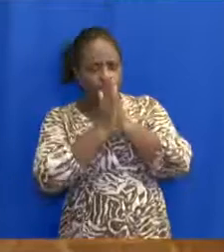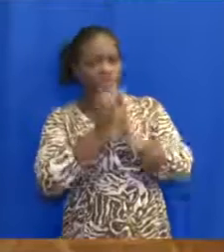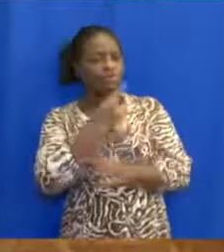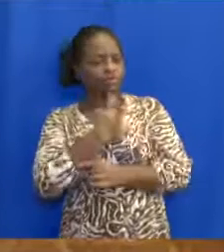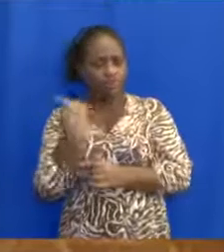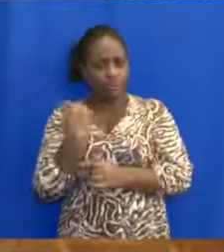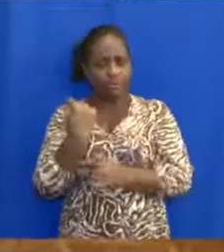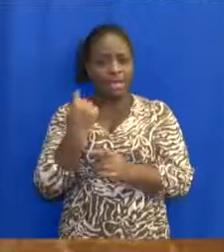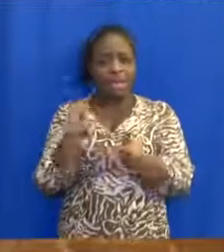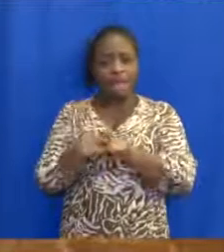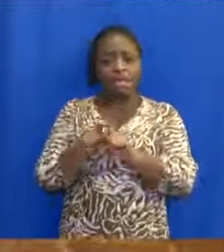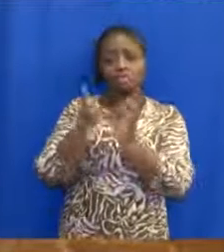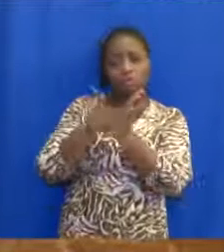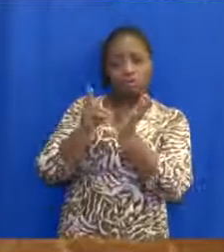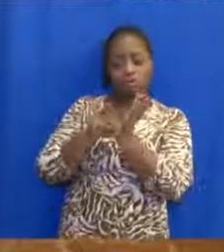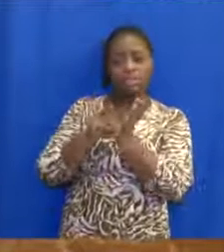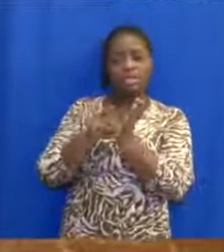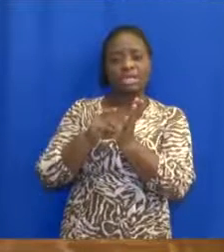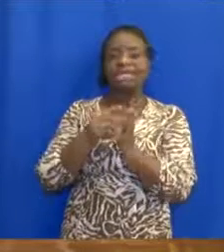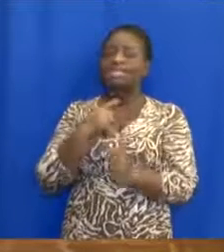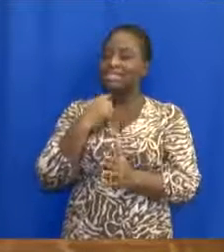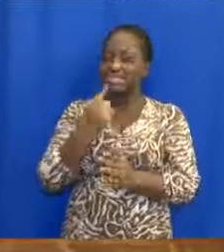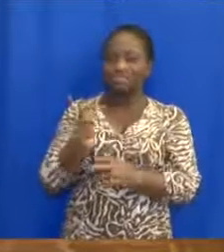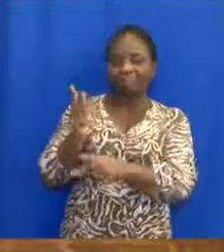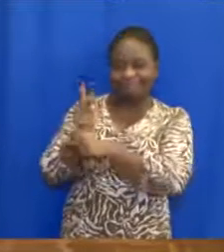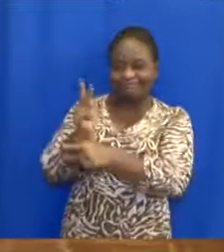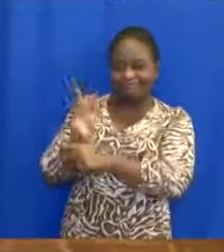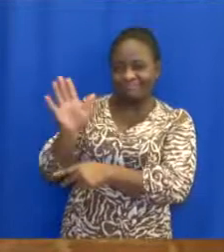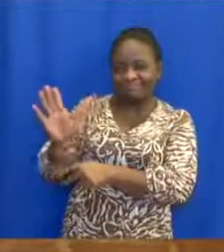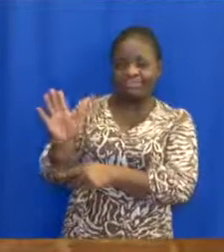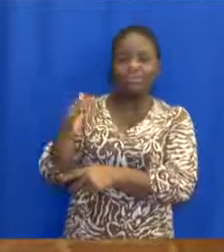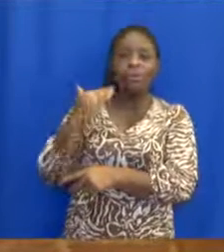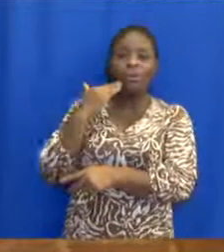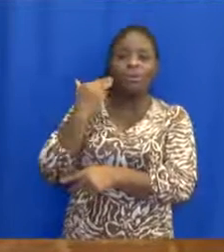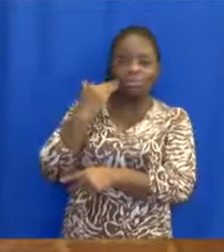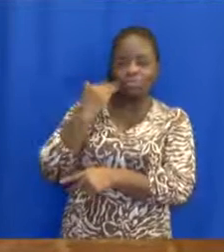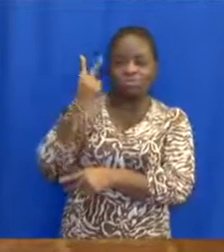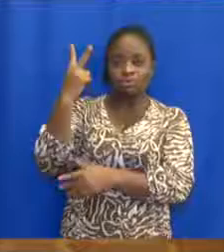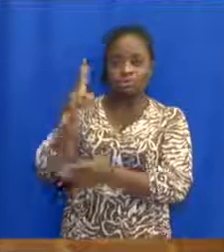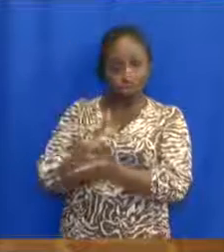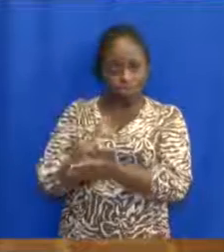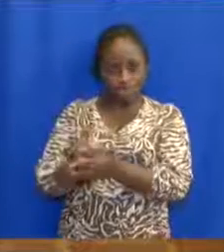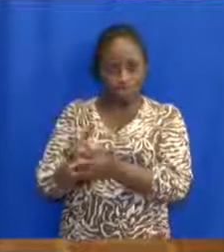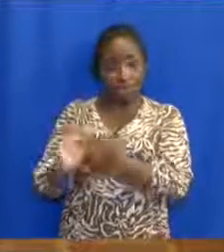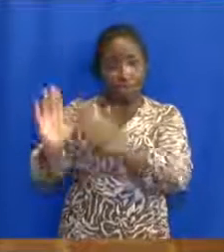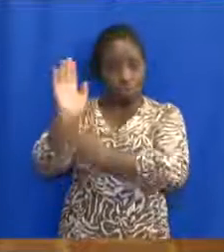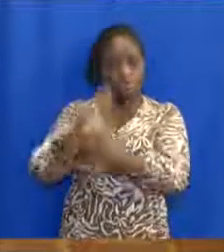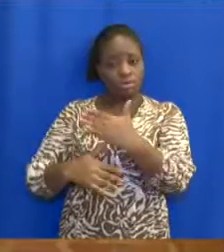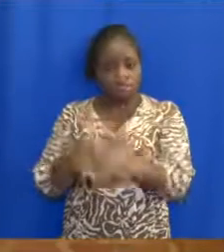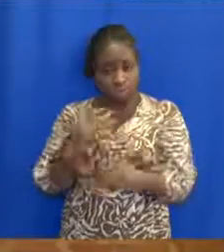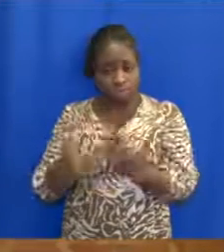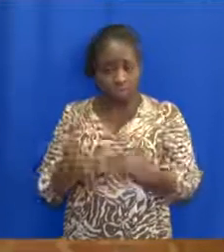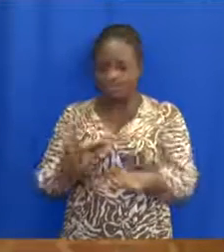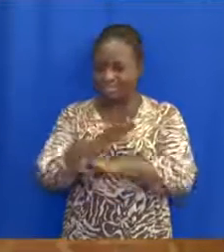me. Emra Dr. Fokan say, me said them na otwe mienu. Nyankopɔn adɔ aroma,